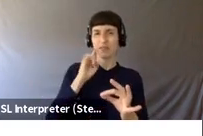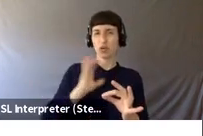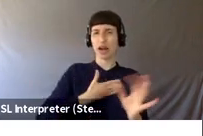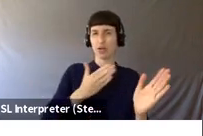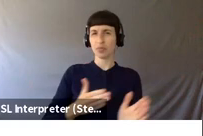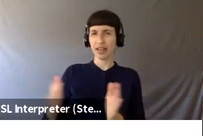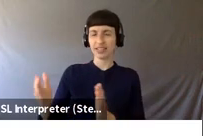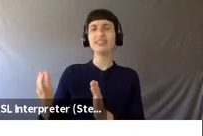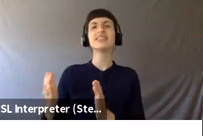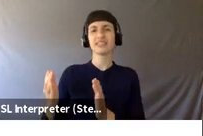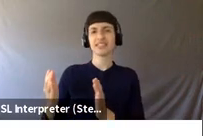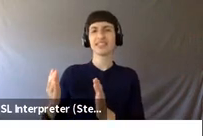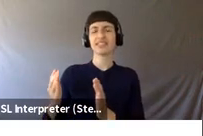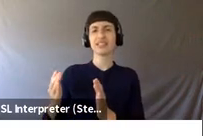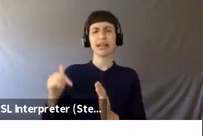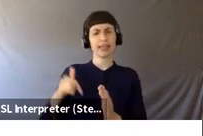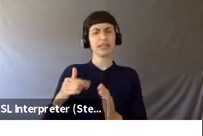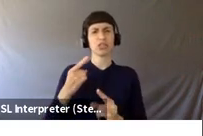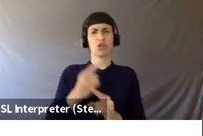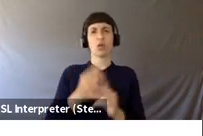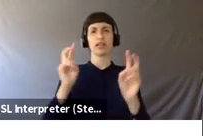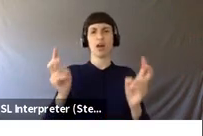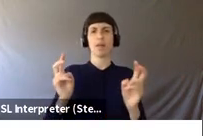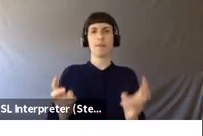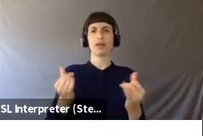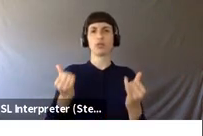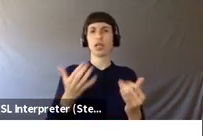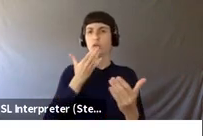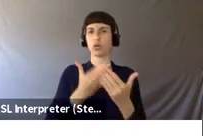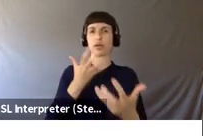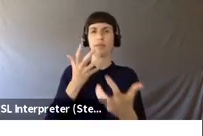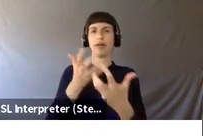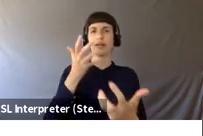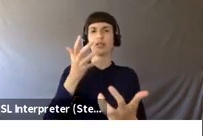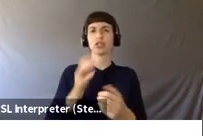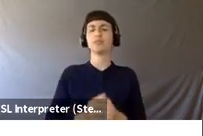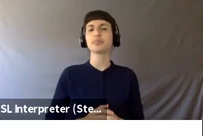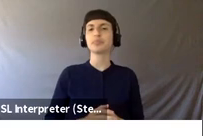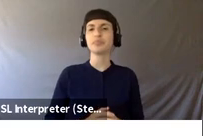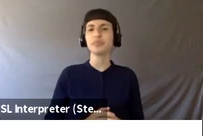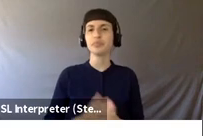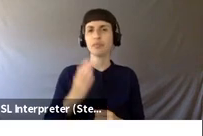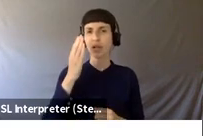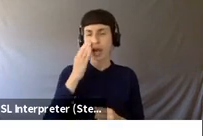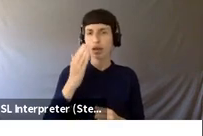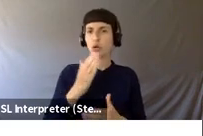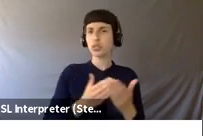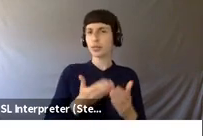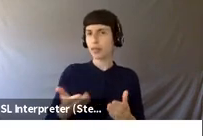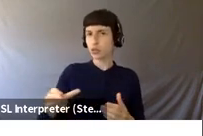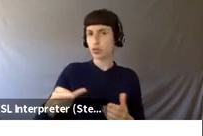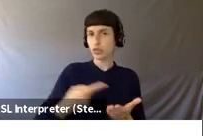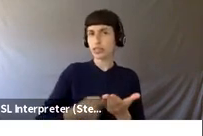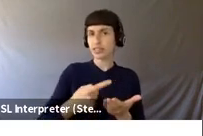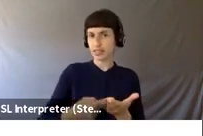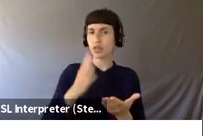surveys, this is the right stuff for them today. Matter of fact, I know that some of the things that you and I talked about is going to answer even the first question that I